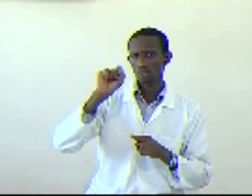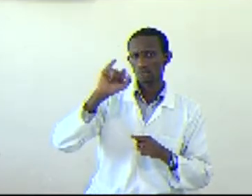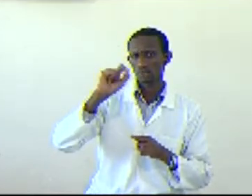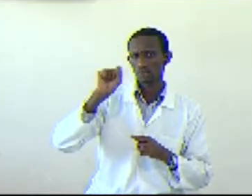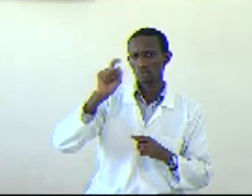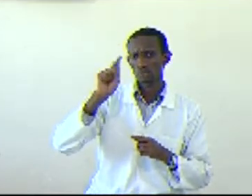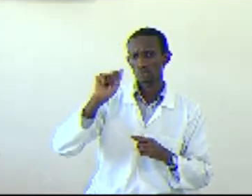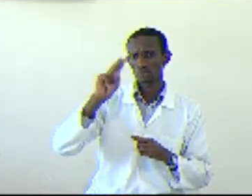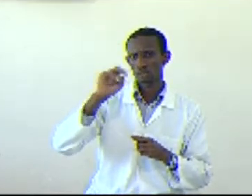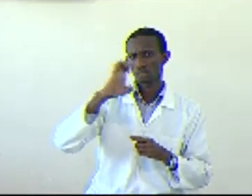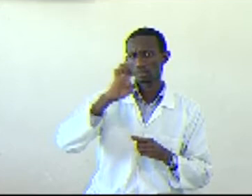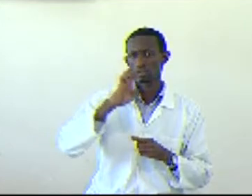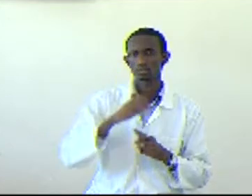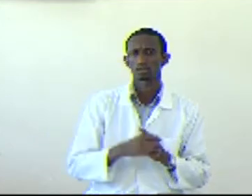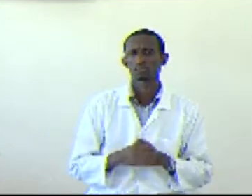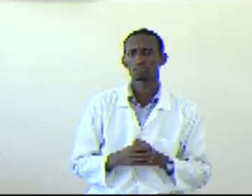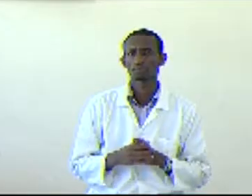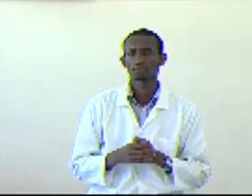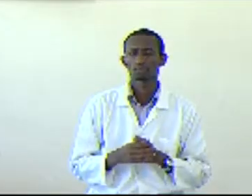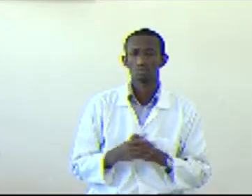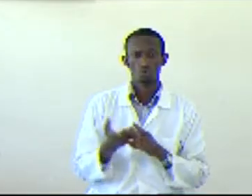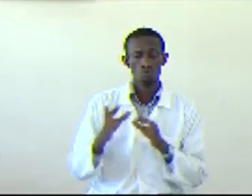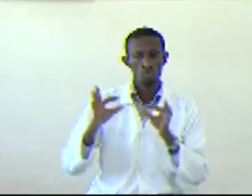explained, so when